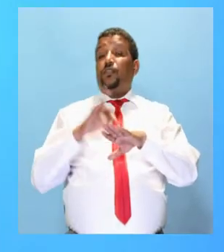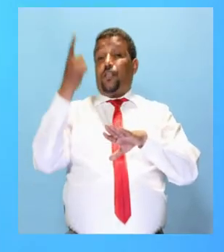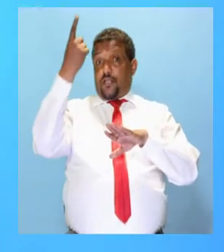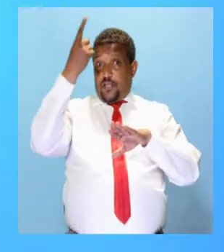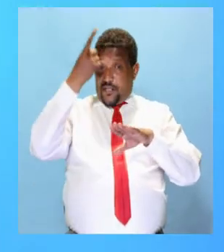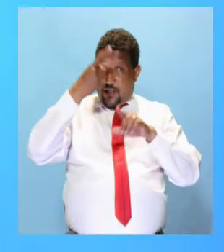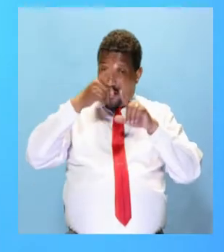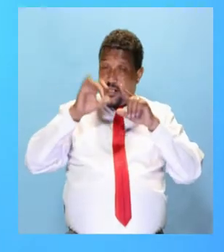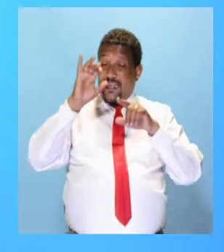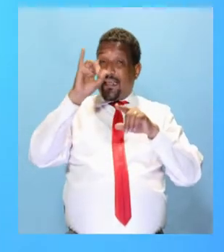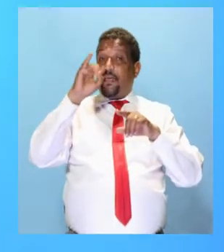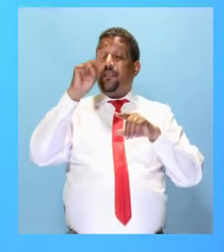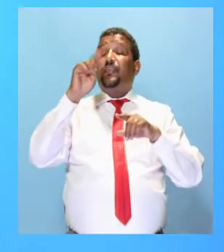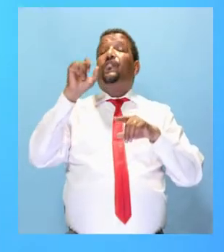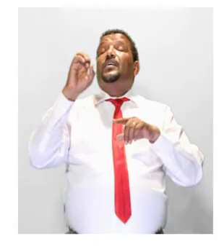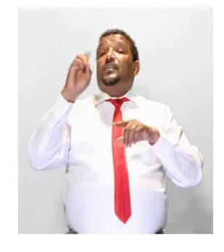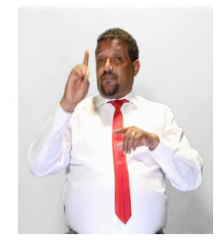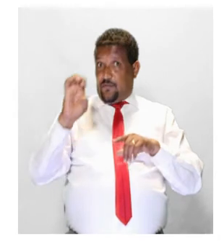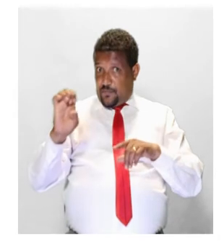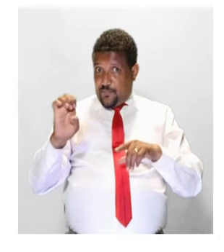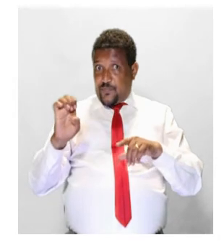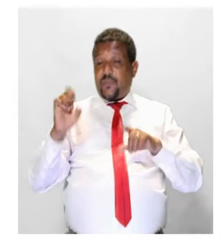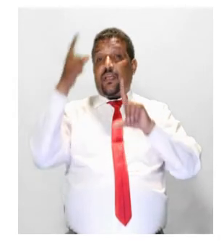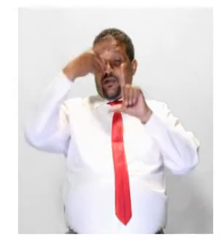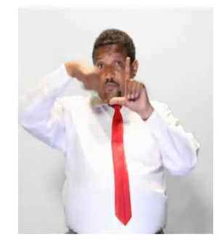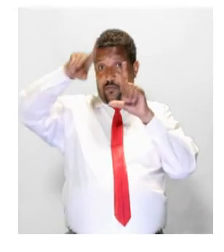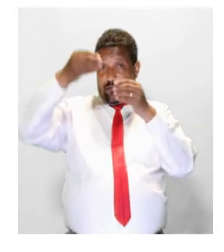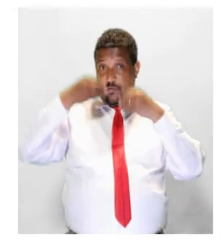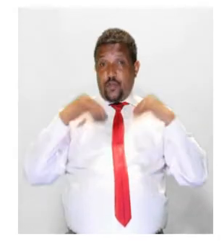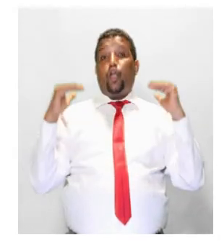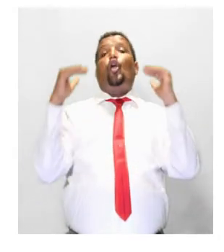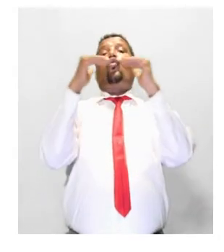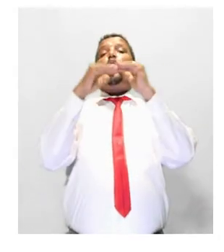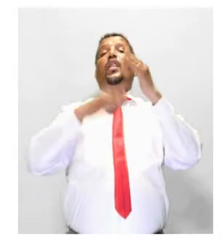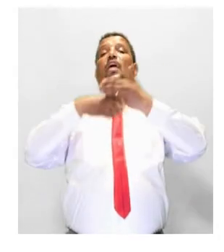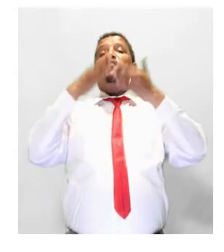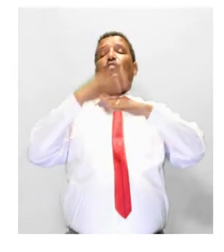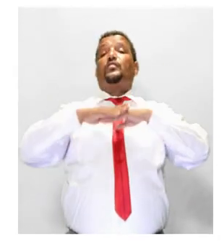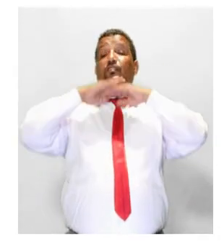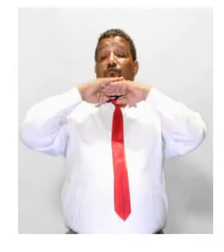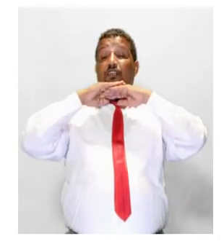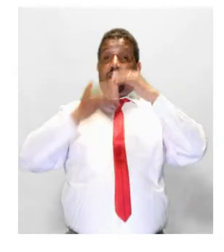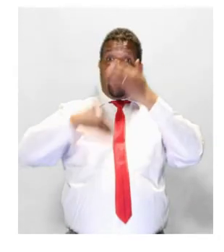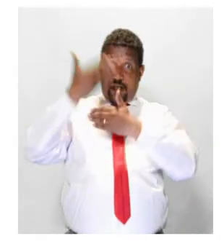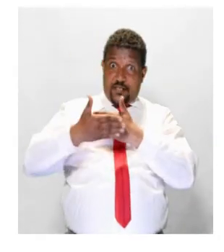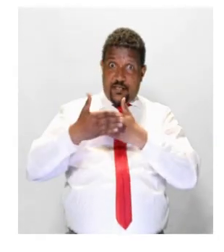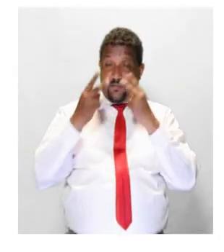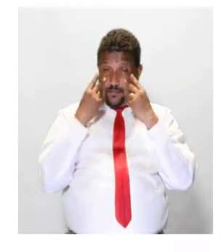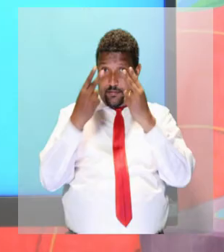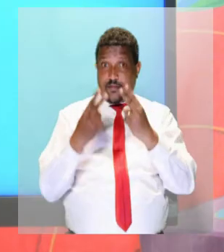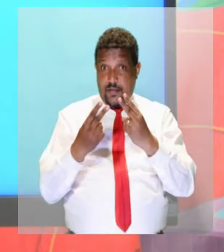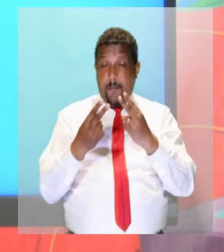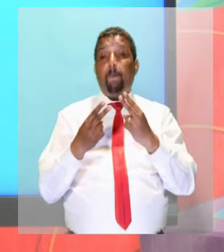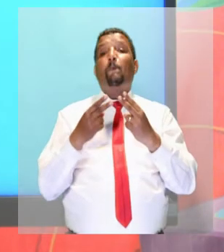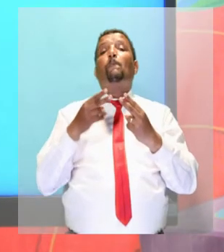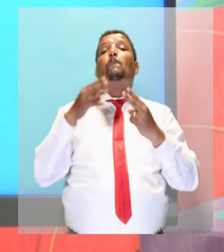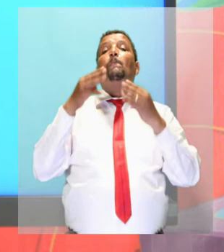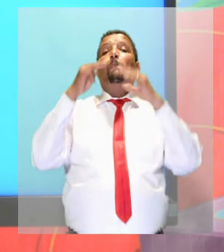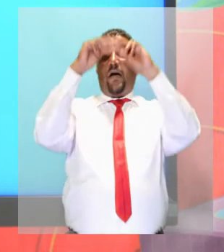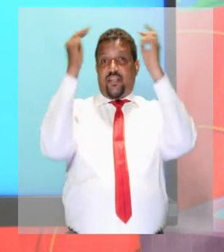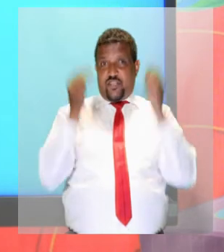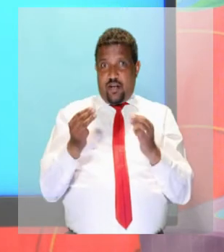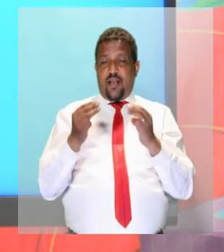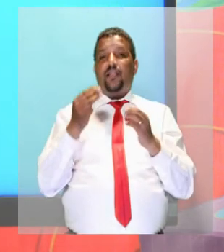gives equal level of satisfaction. Next, let's see the marginal rate of substitution.